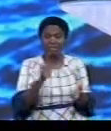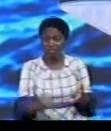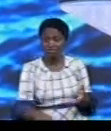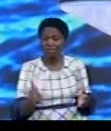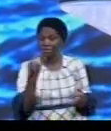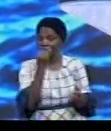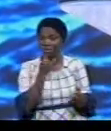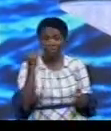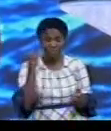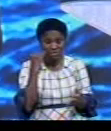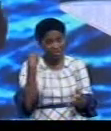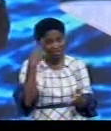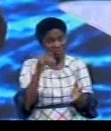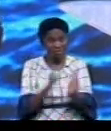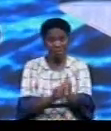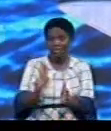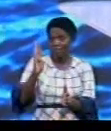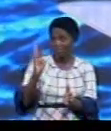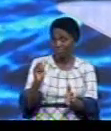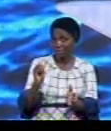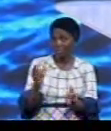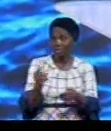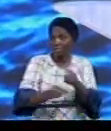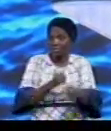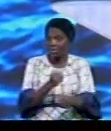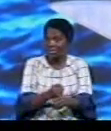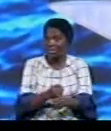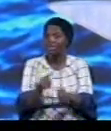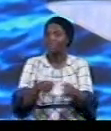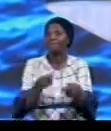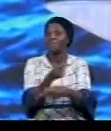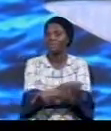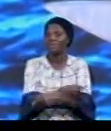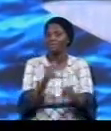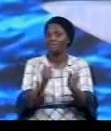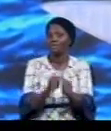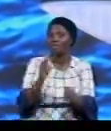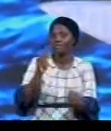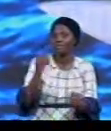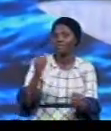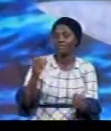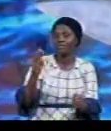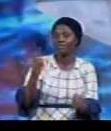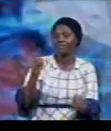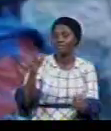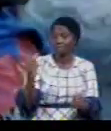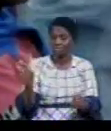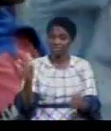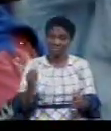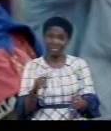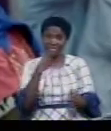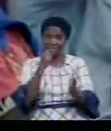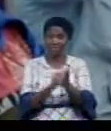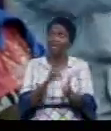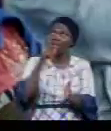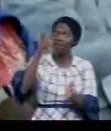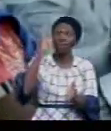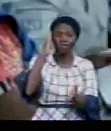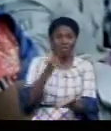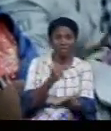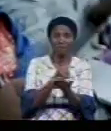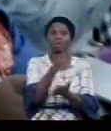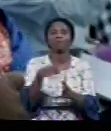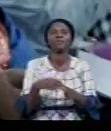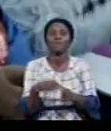day with manna, he said, I'm still here. I will help you. The one who